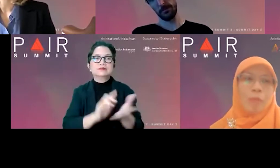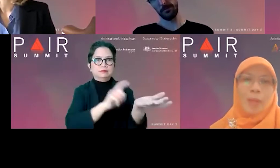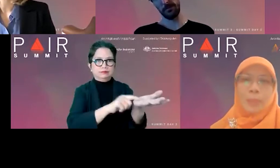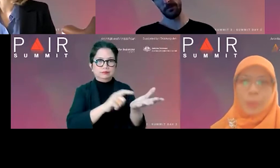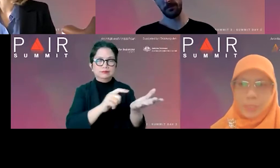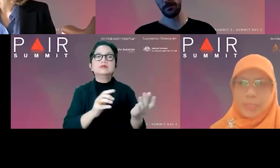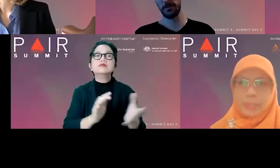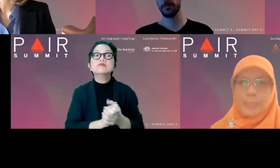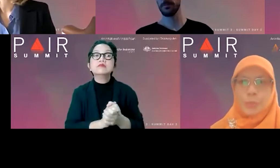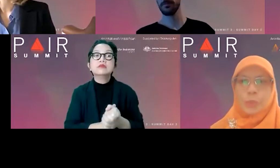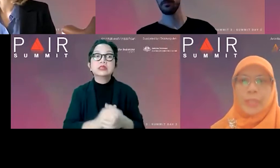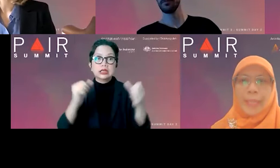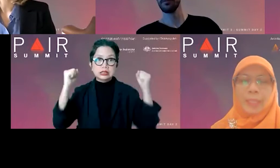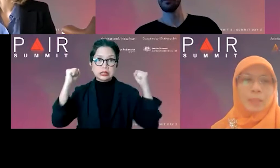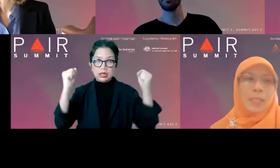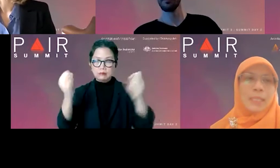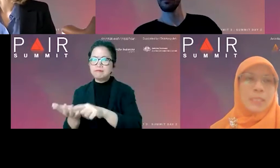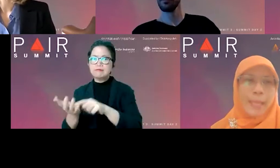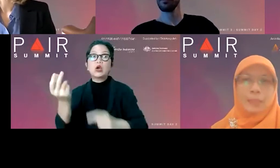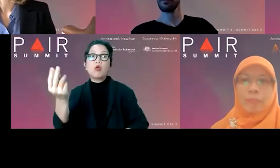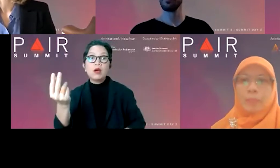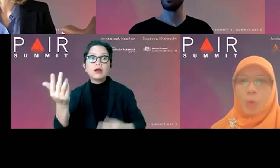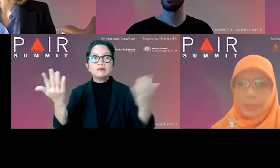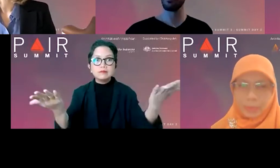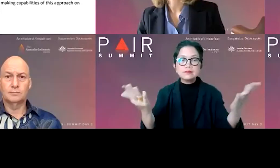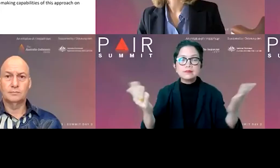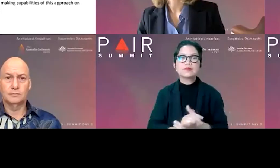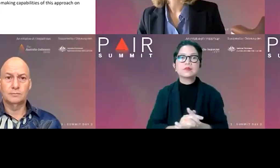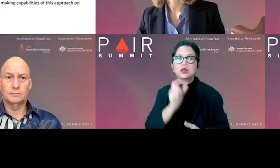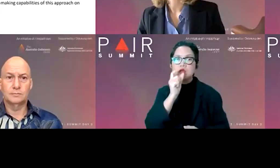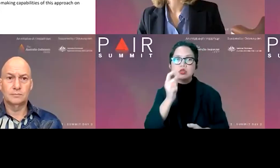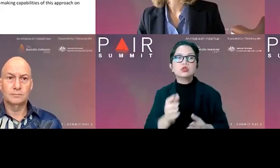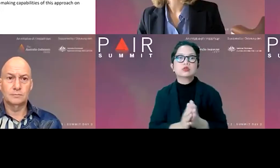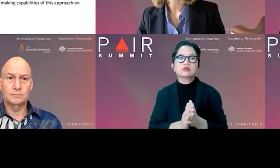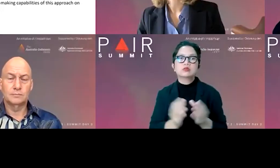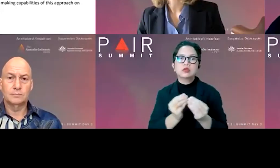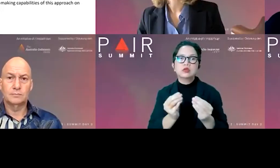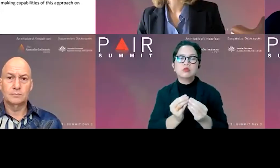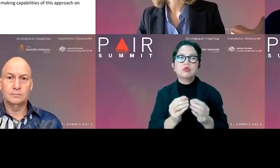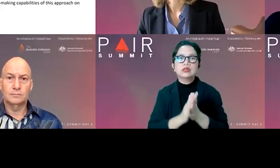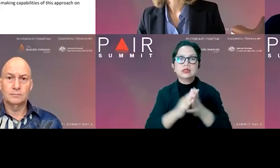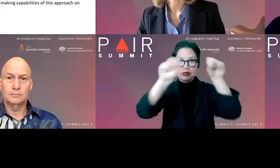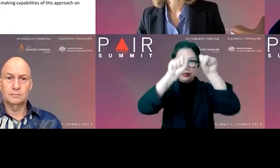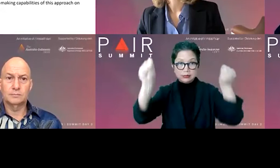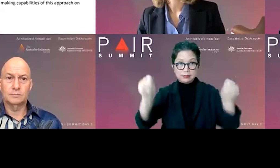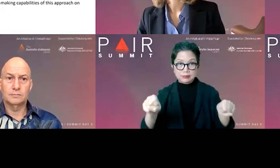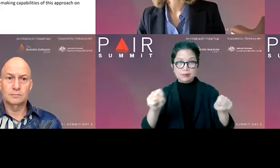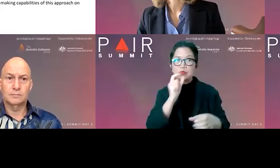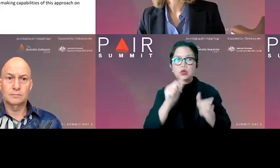aim of our project is to create a scientific model to help local and